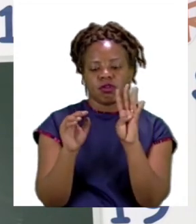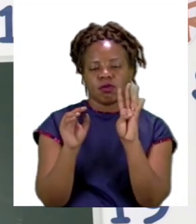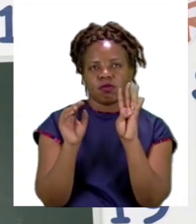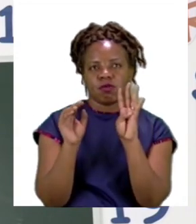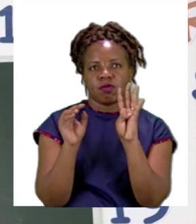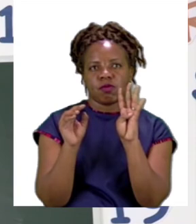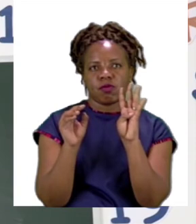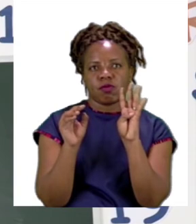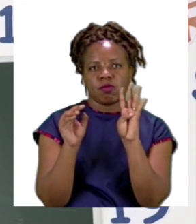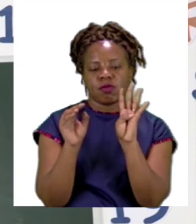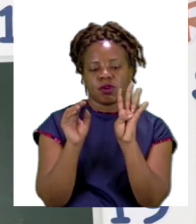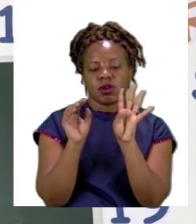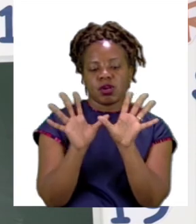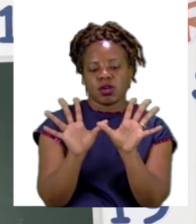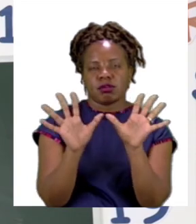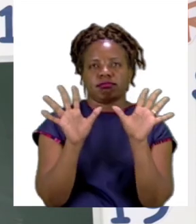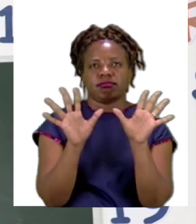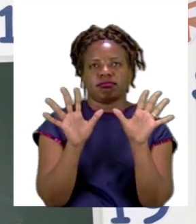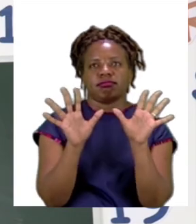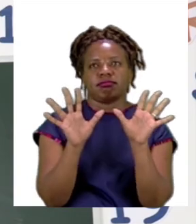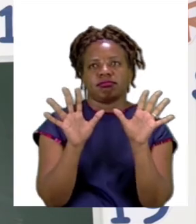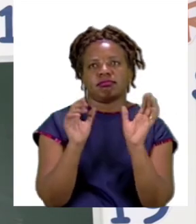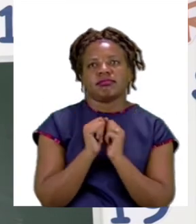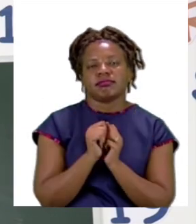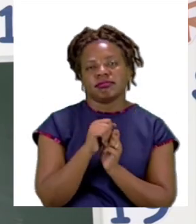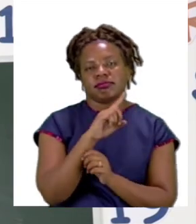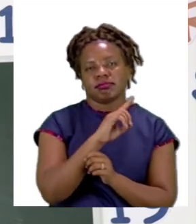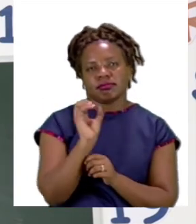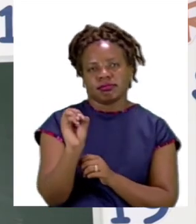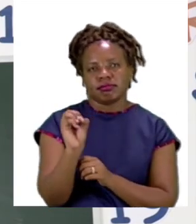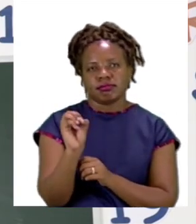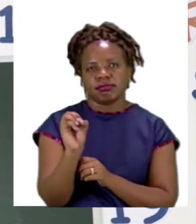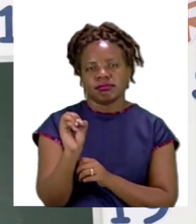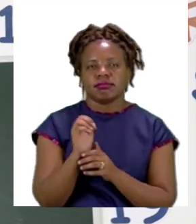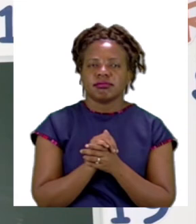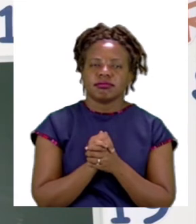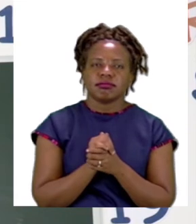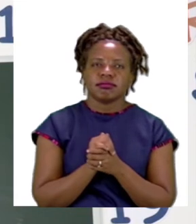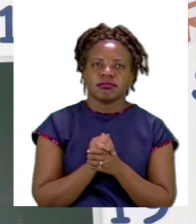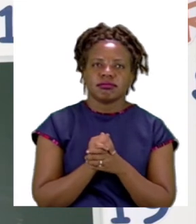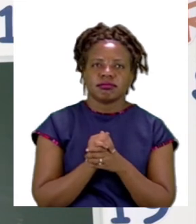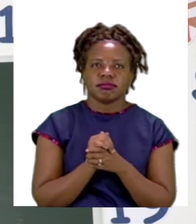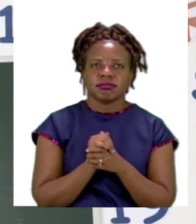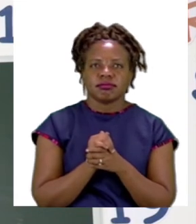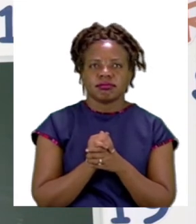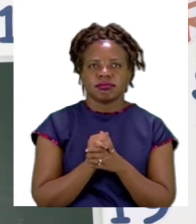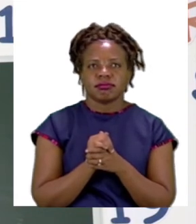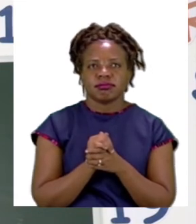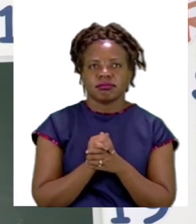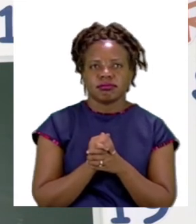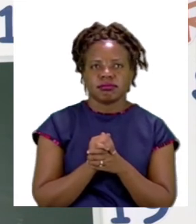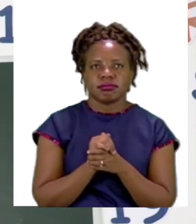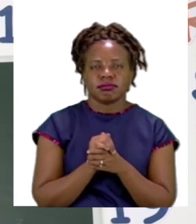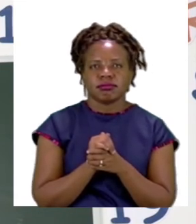1, 2, 3, 4, 5, 6. We have 10, but